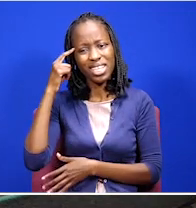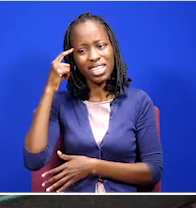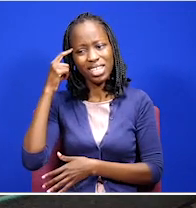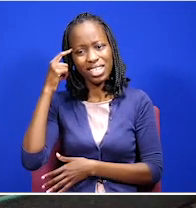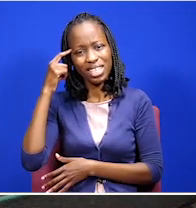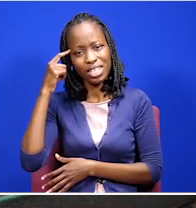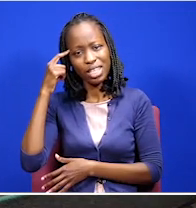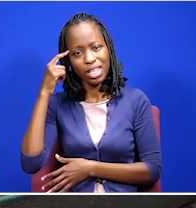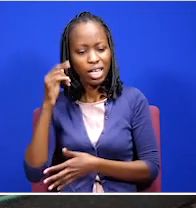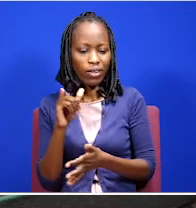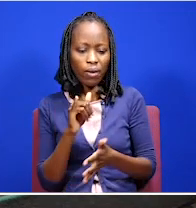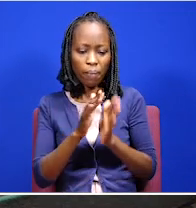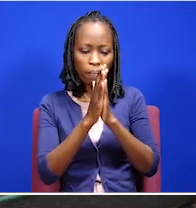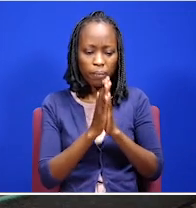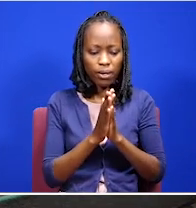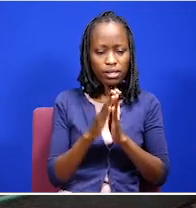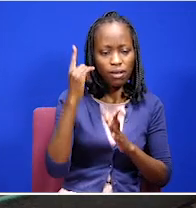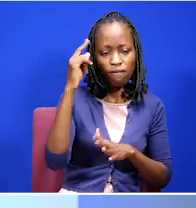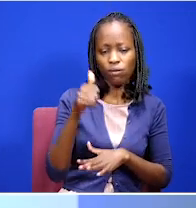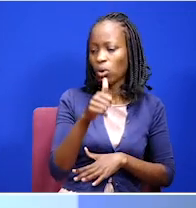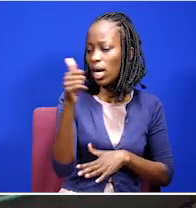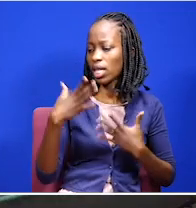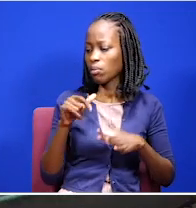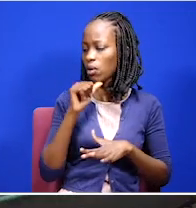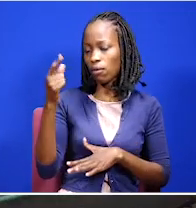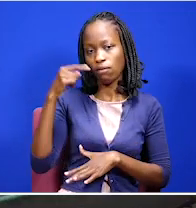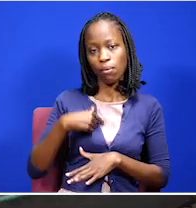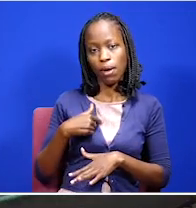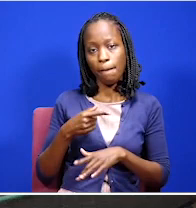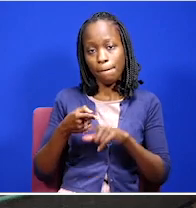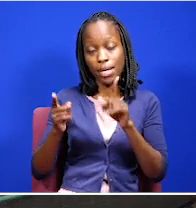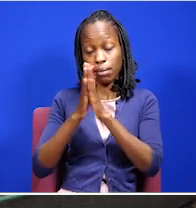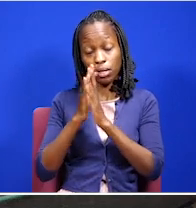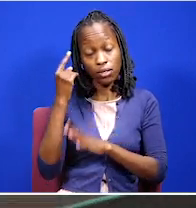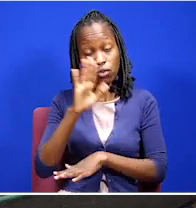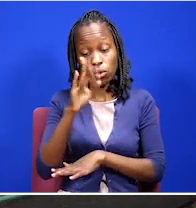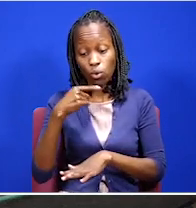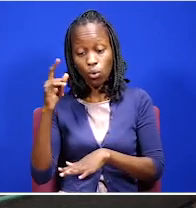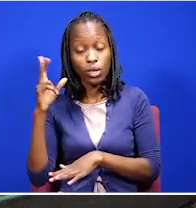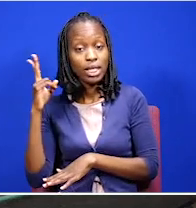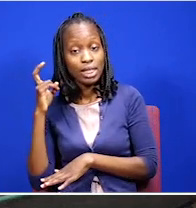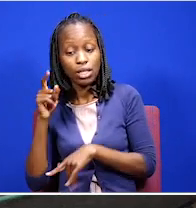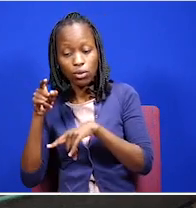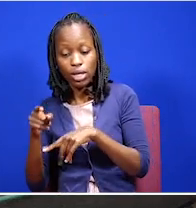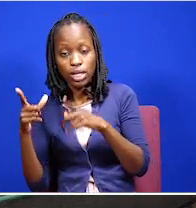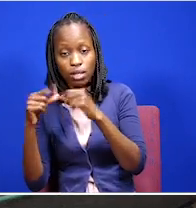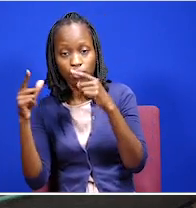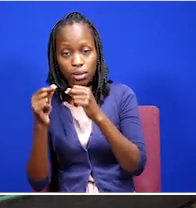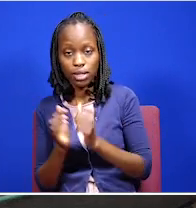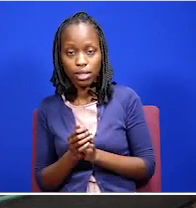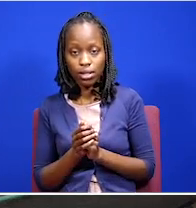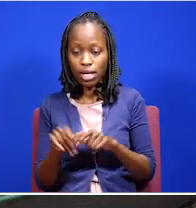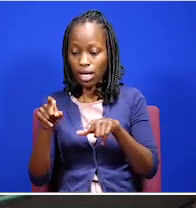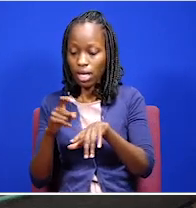you know, sometimes I think we block our minds and we think, oh, that's, it's just for some of